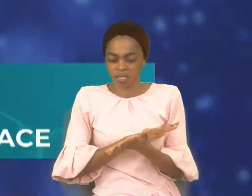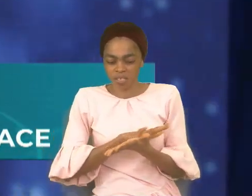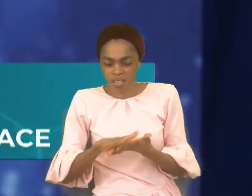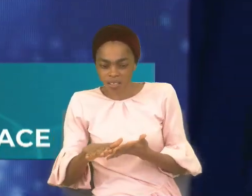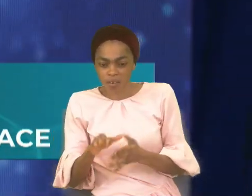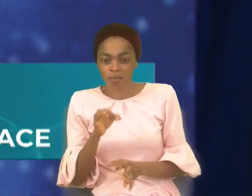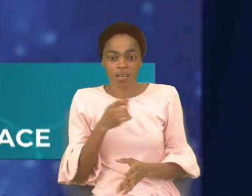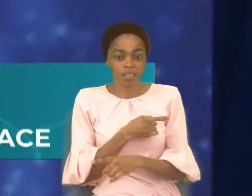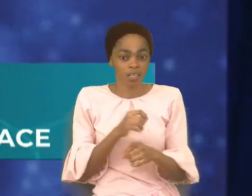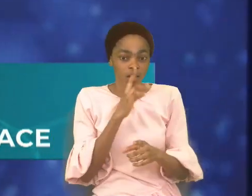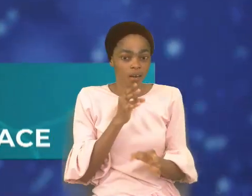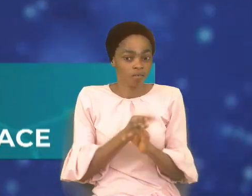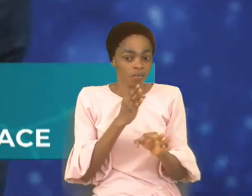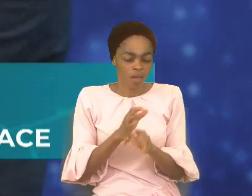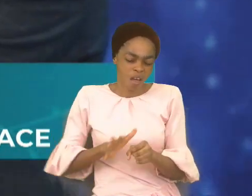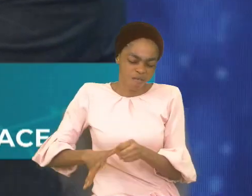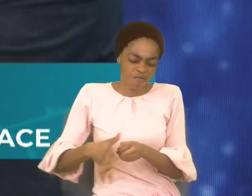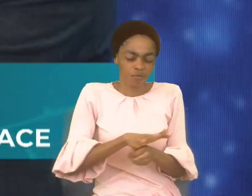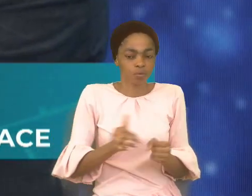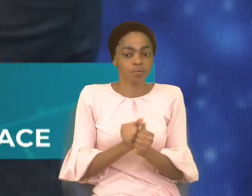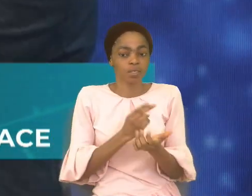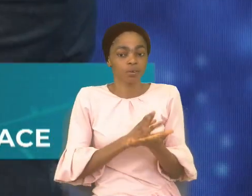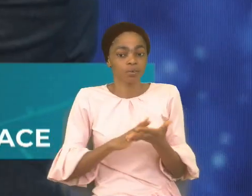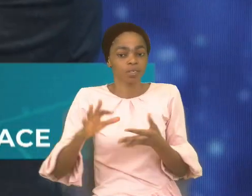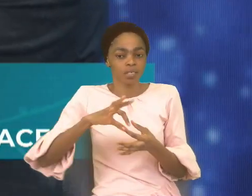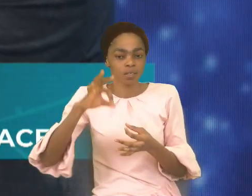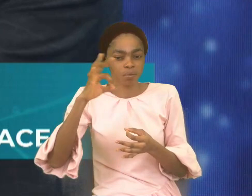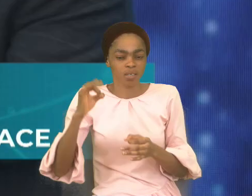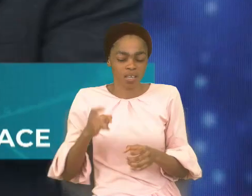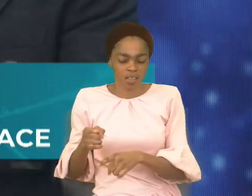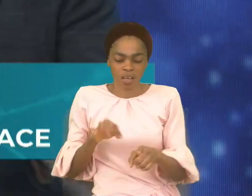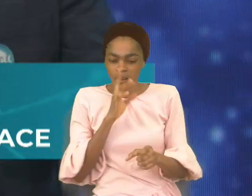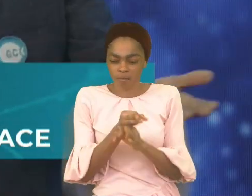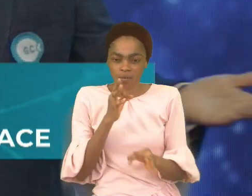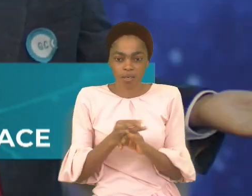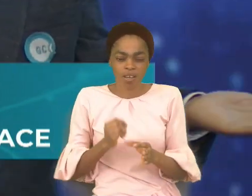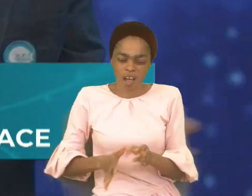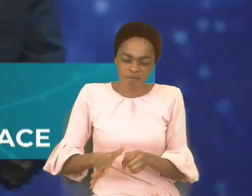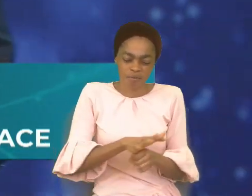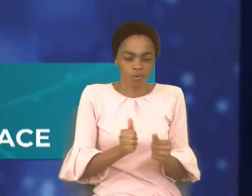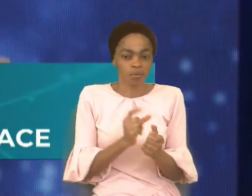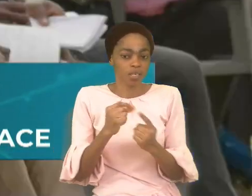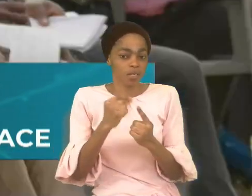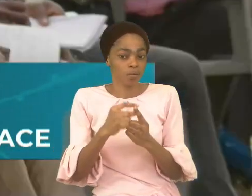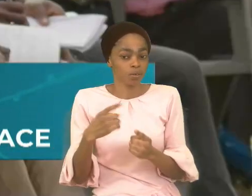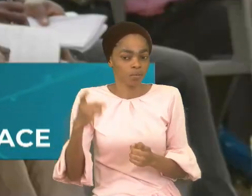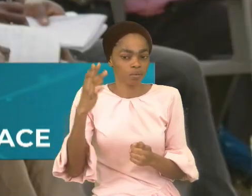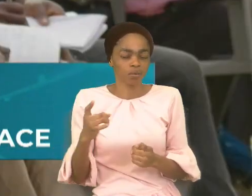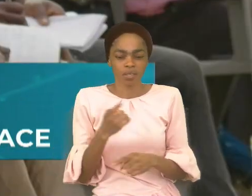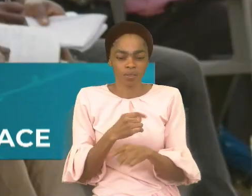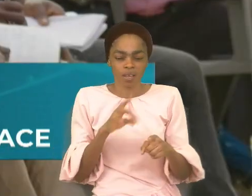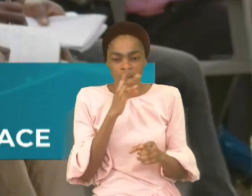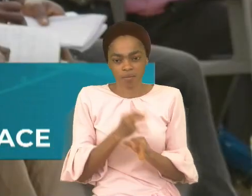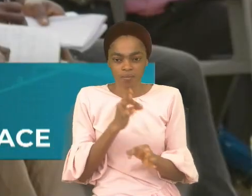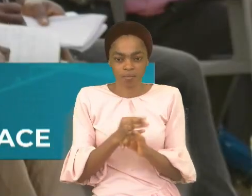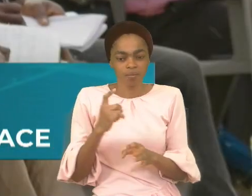with Scripture, they're faithful. They know the way of the Lord and the demand of the Lord, and they're faithful. The